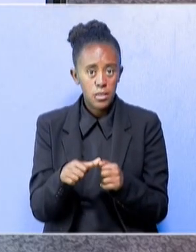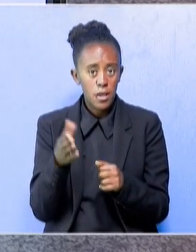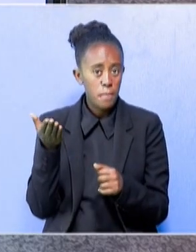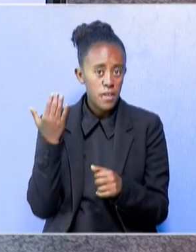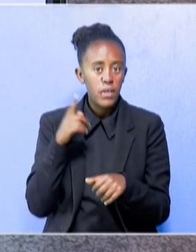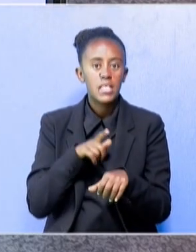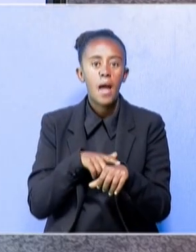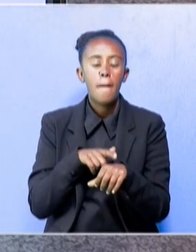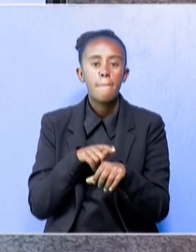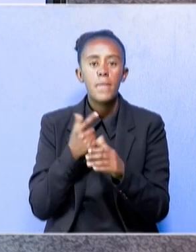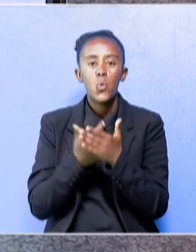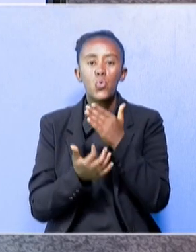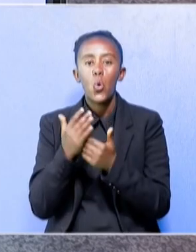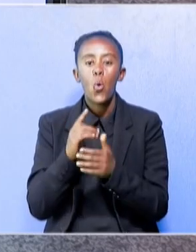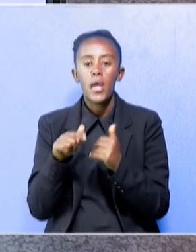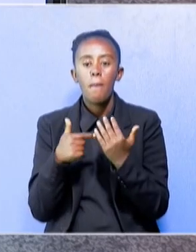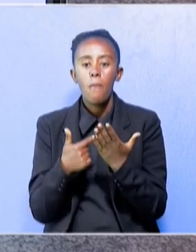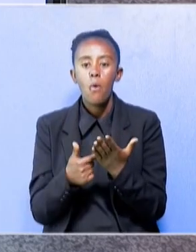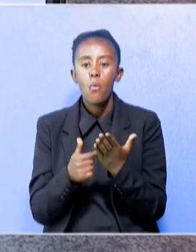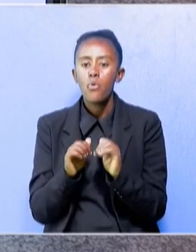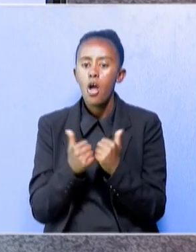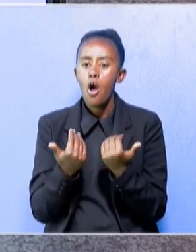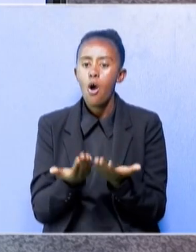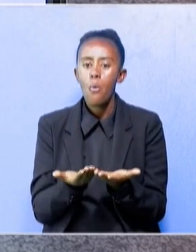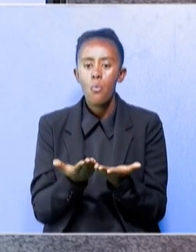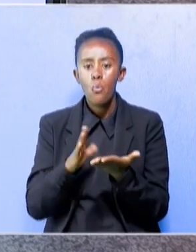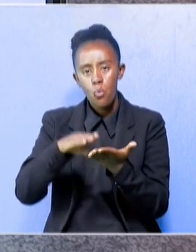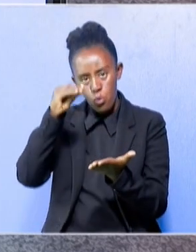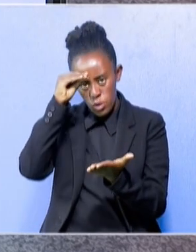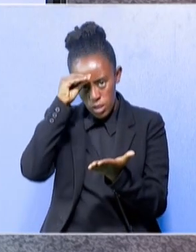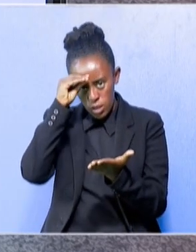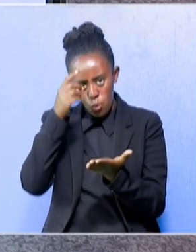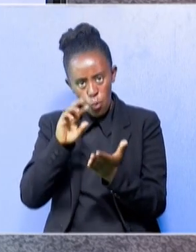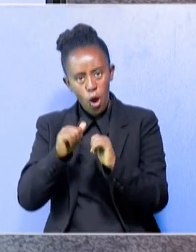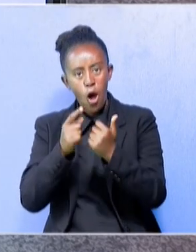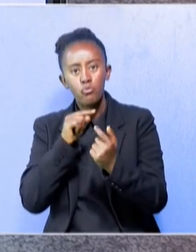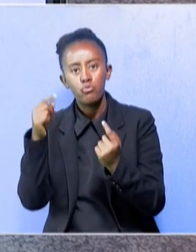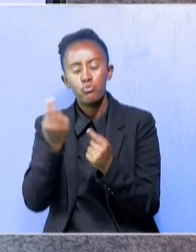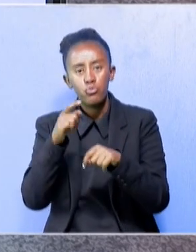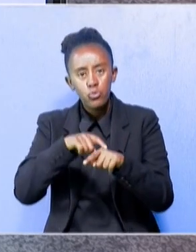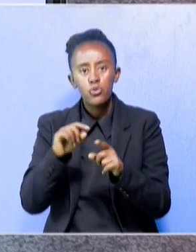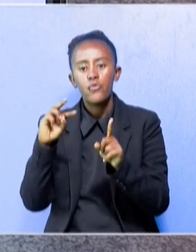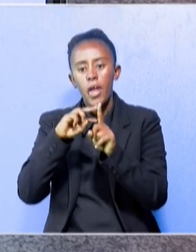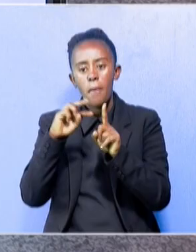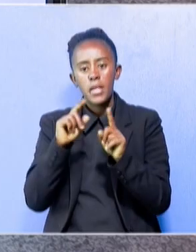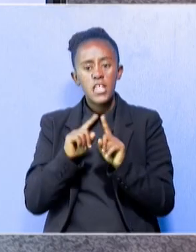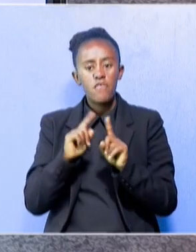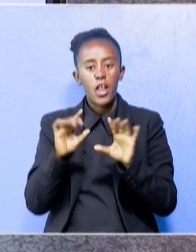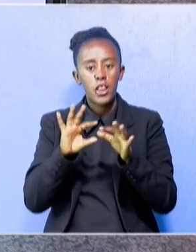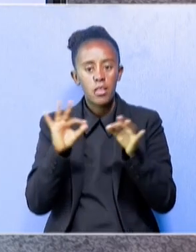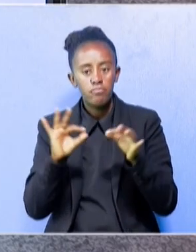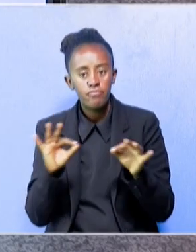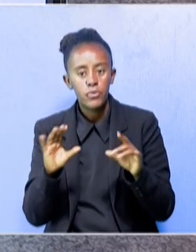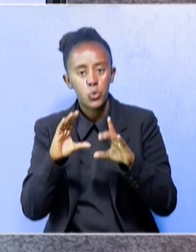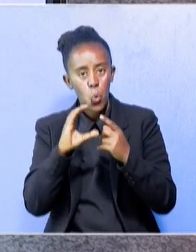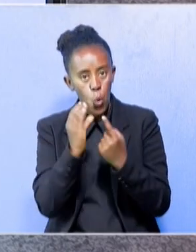previous time we were talking about how to learn or how to use vocabularies in different contexts. You